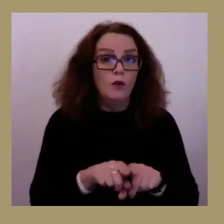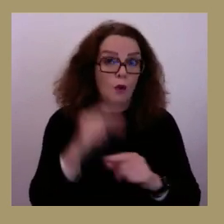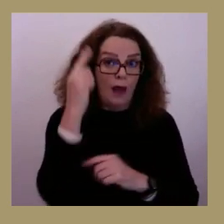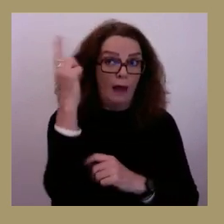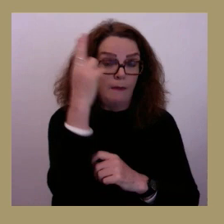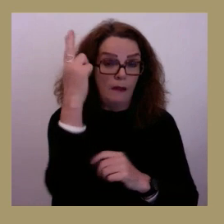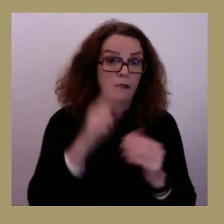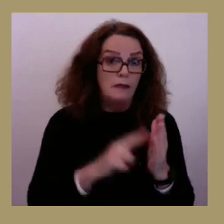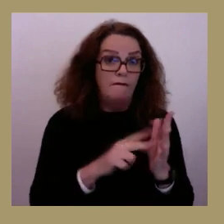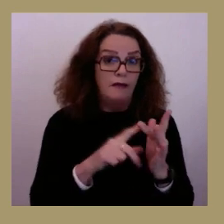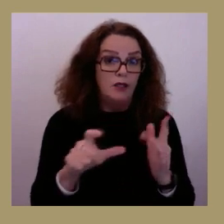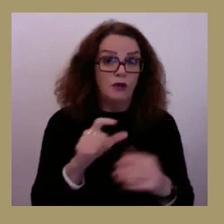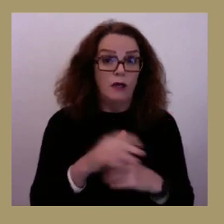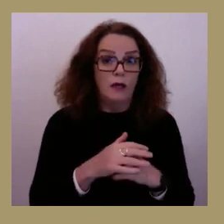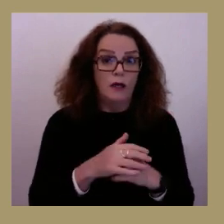Victorian